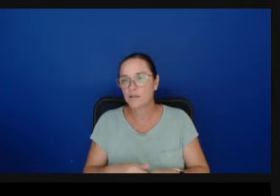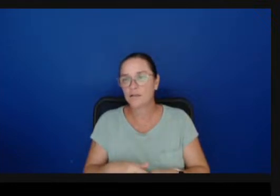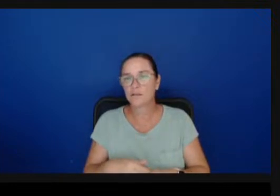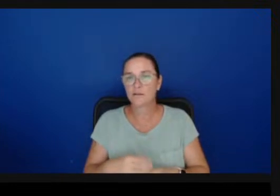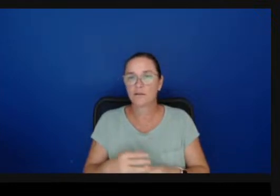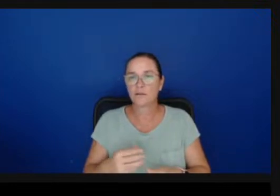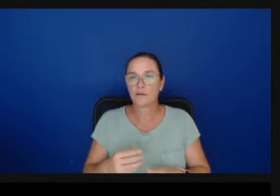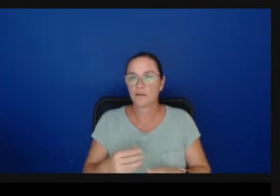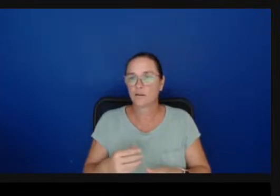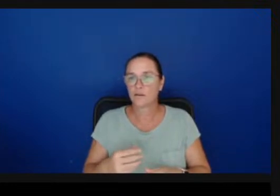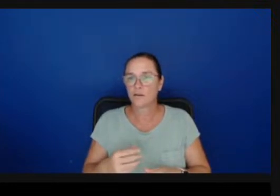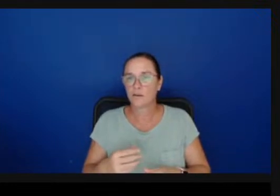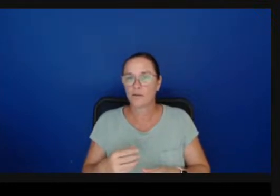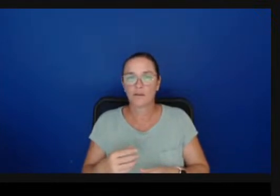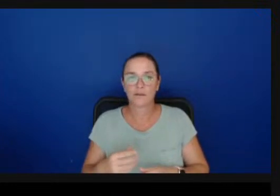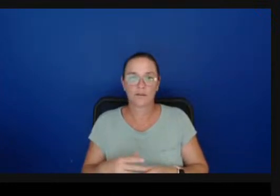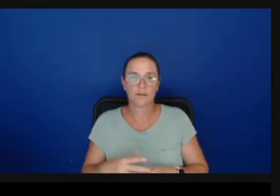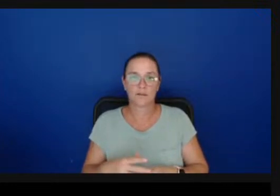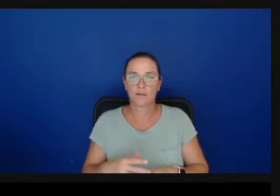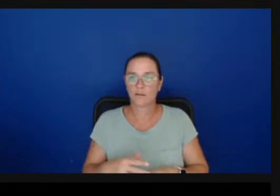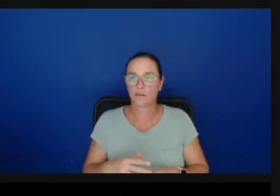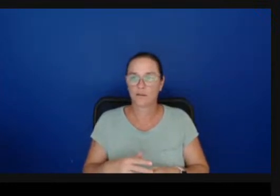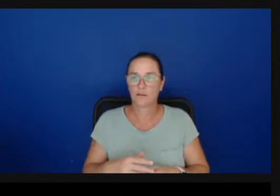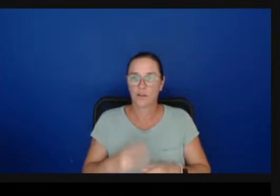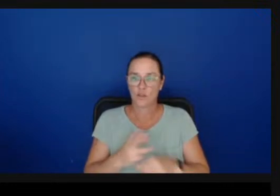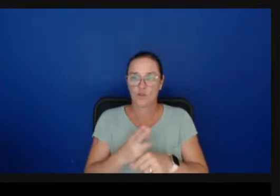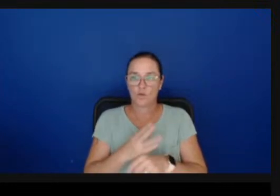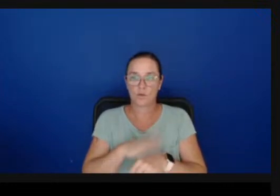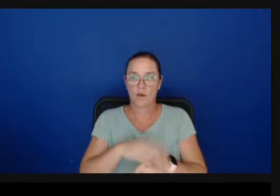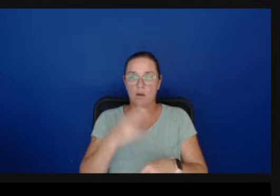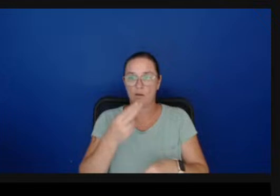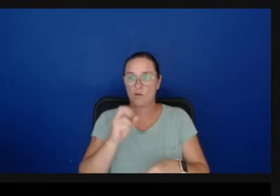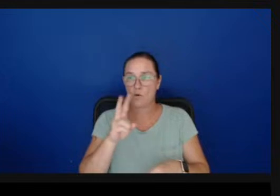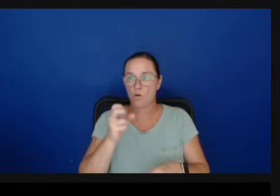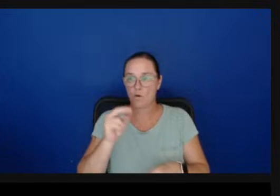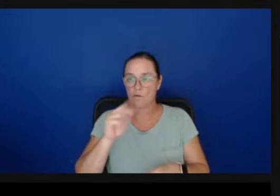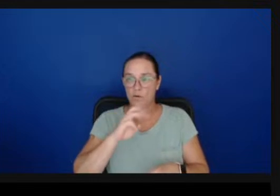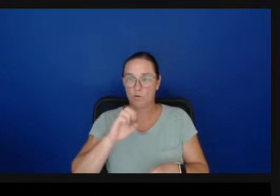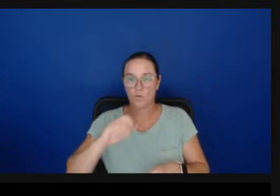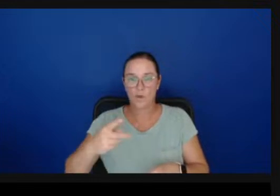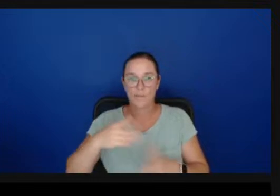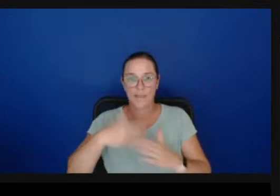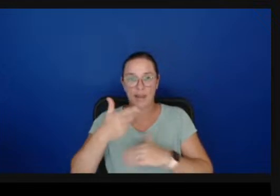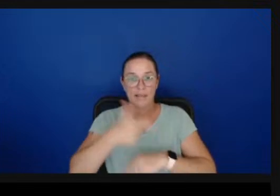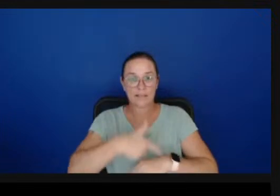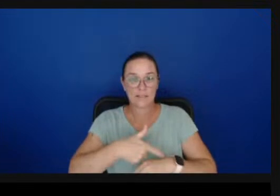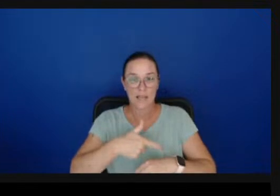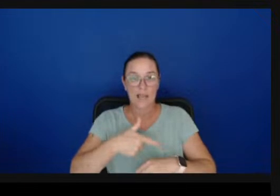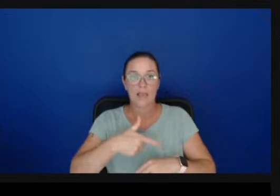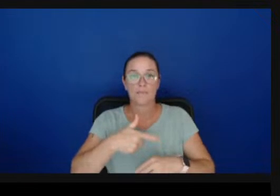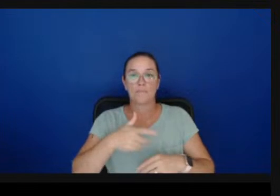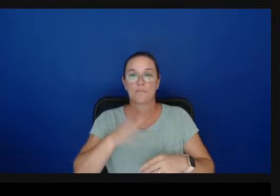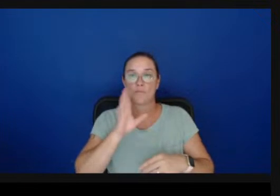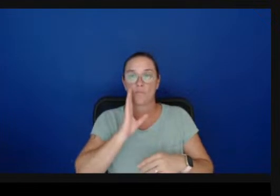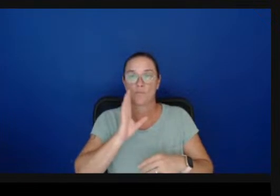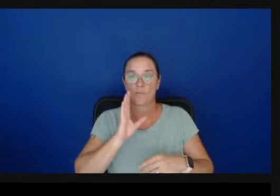Weep, which will be used the next time there are forecasts needed in Hawaii or the Cascades.